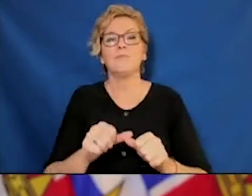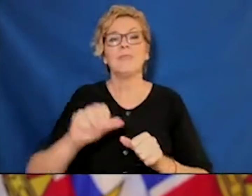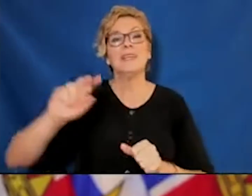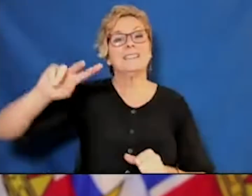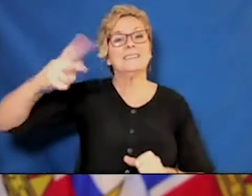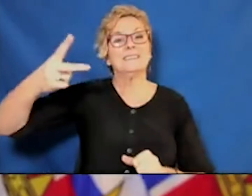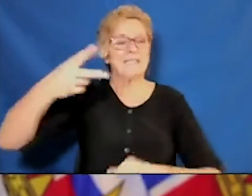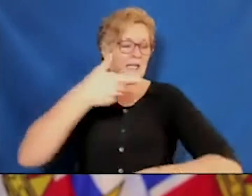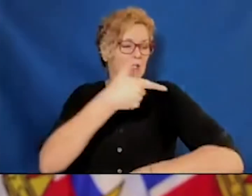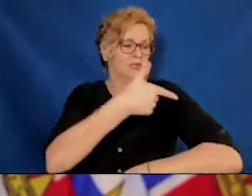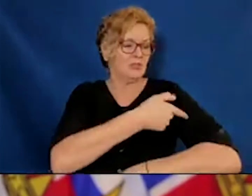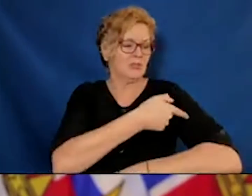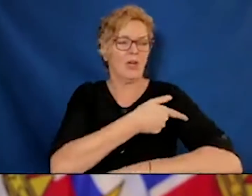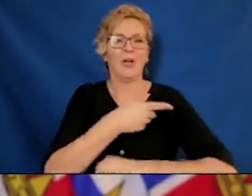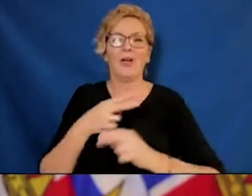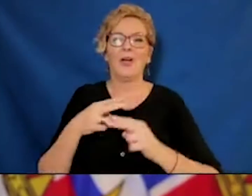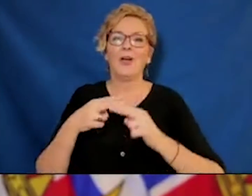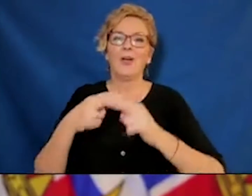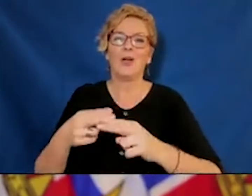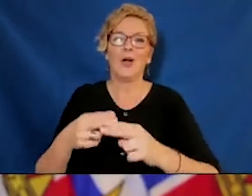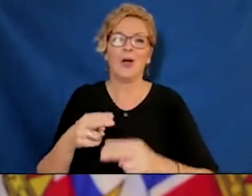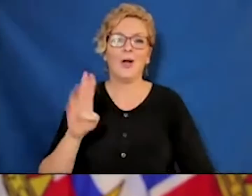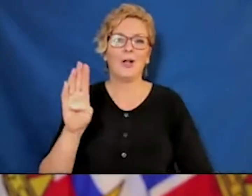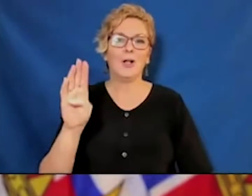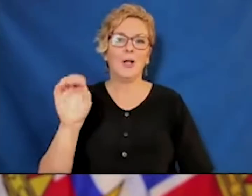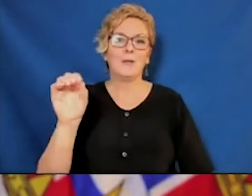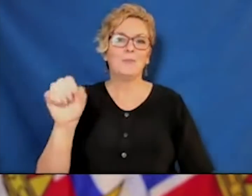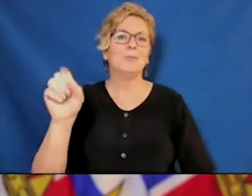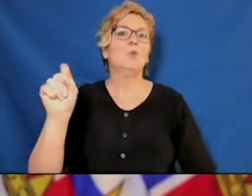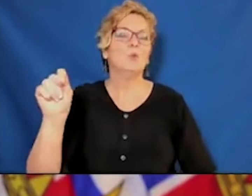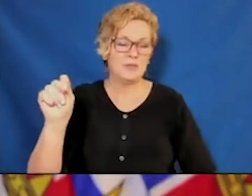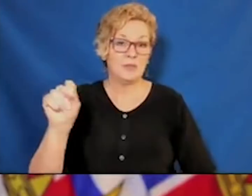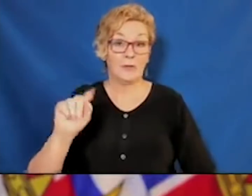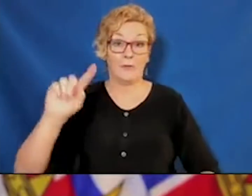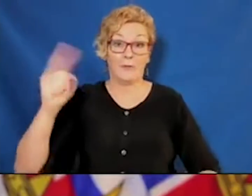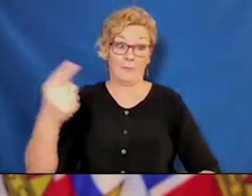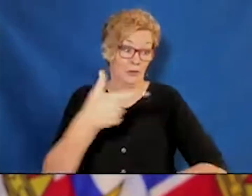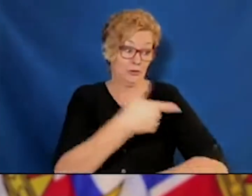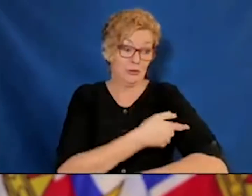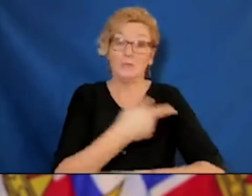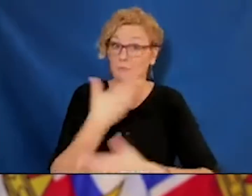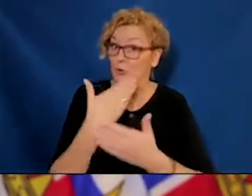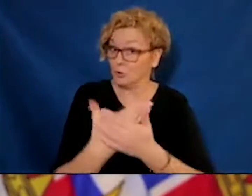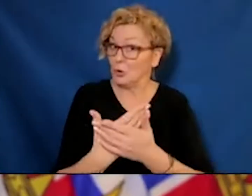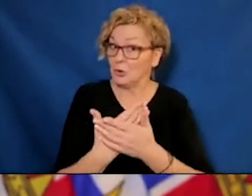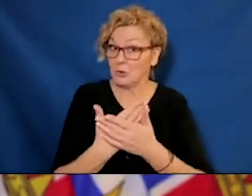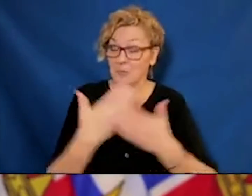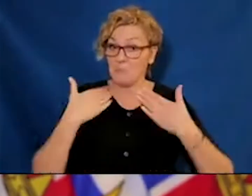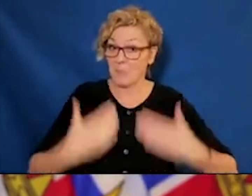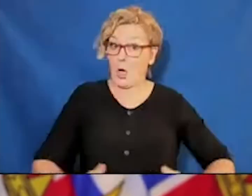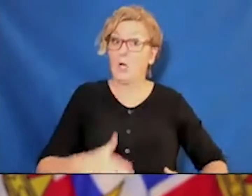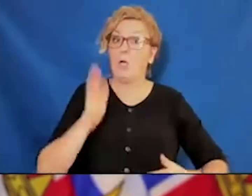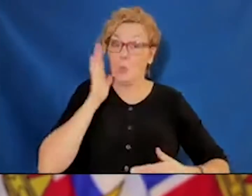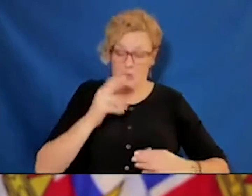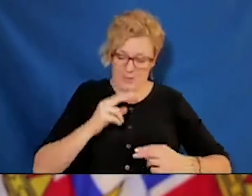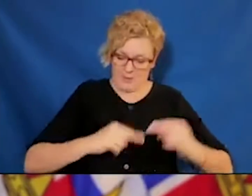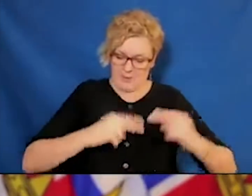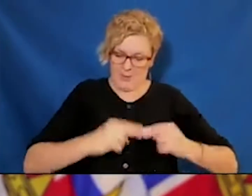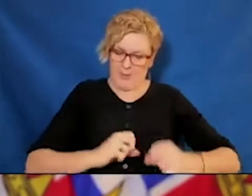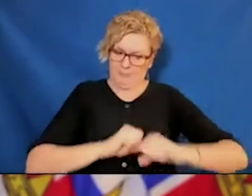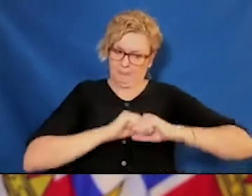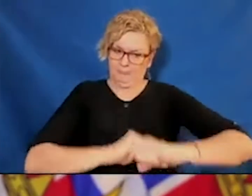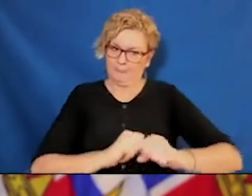prime boost. And we know a lot about immunization programs and our body's immune system and how they respond.